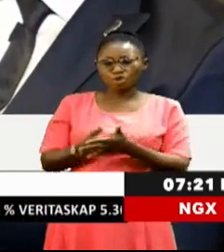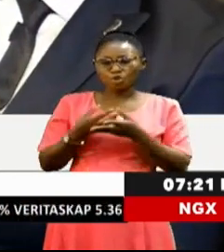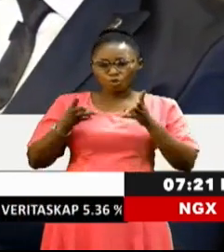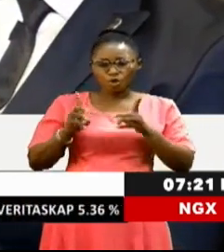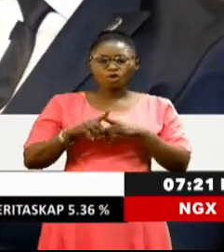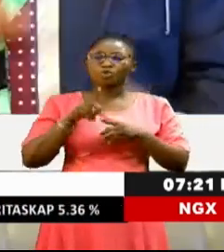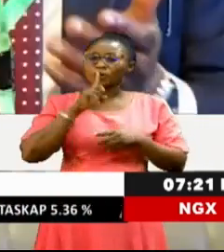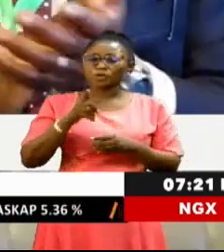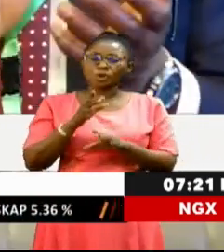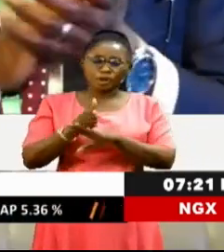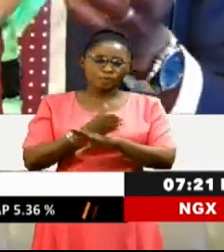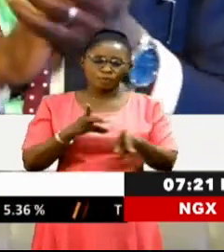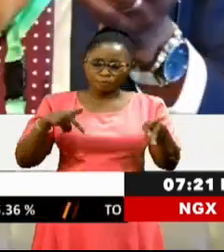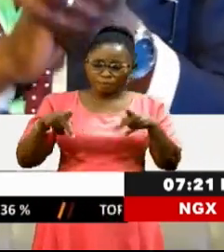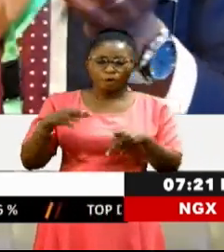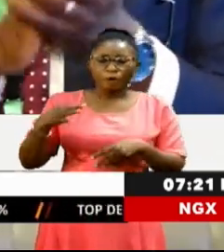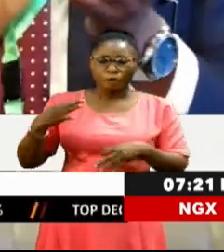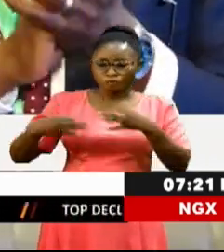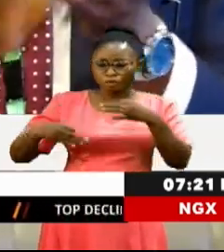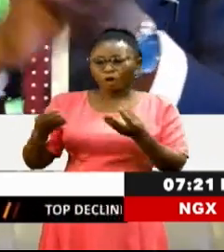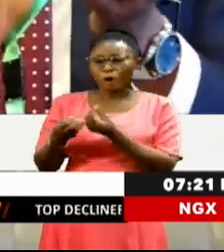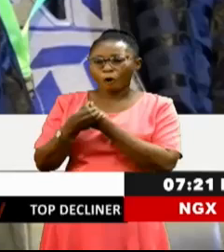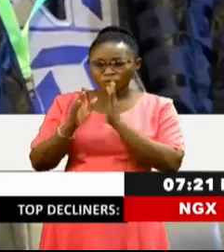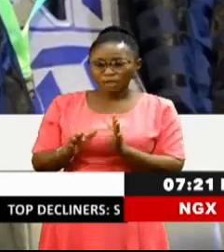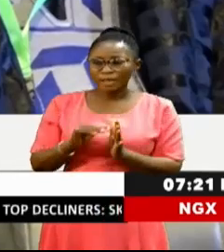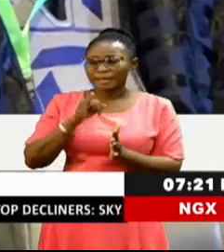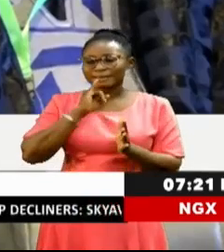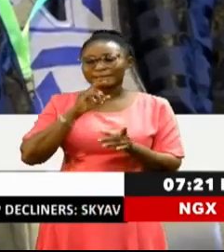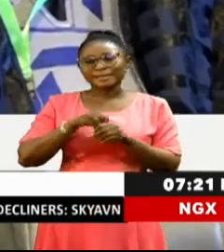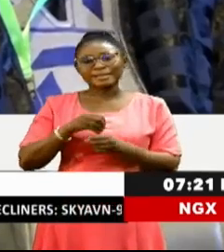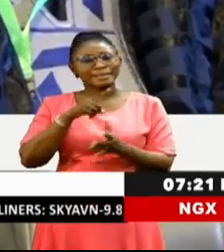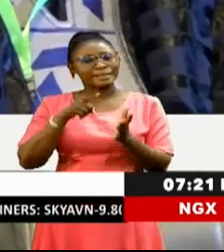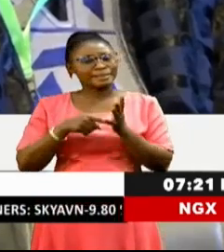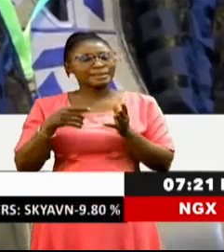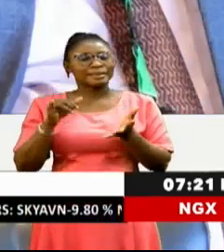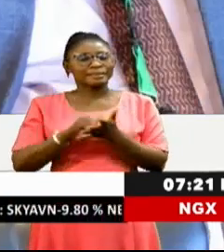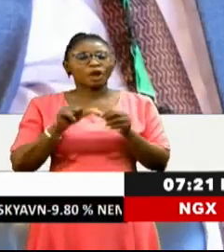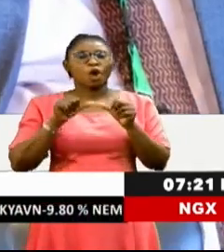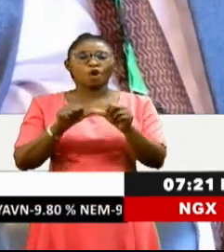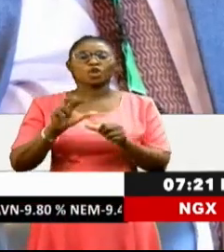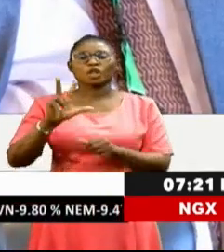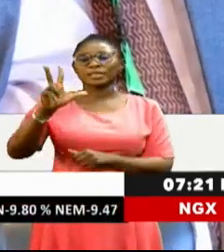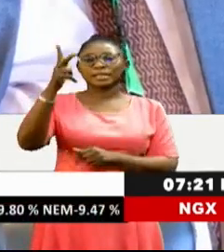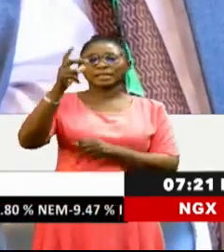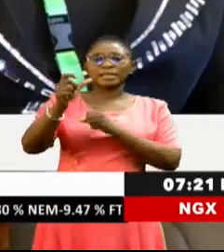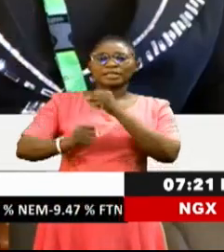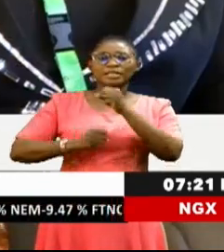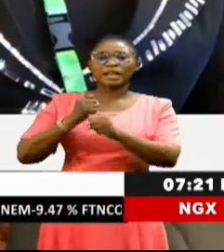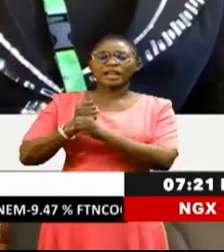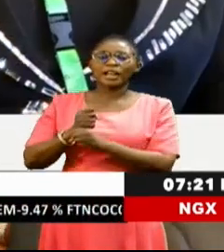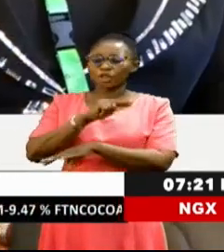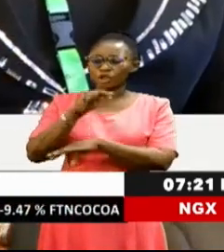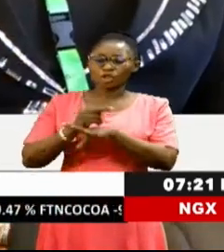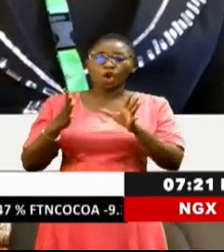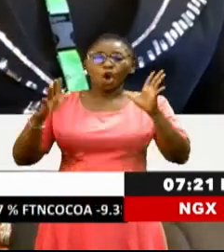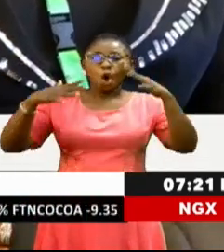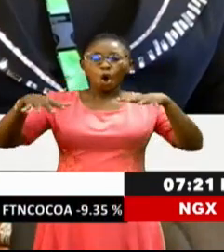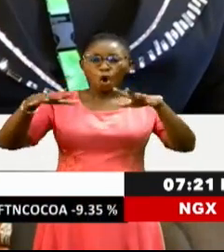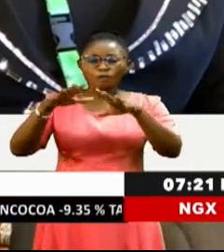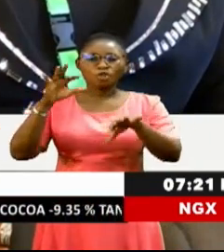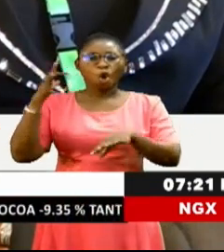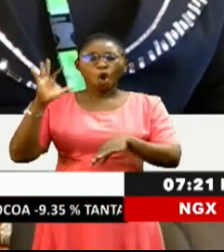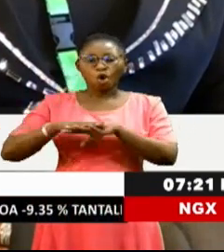ensure improved performance of judicial officers. It is in the light of this that the ongoing third annual National Conference on Judges'